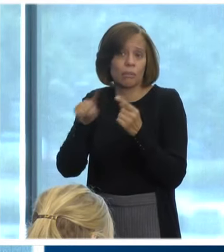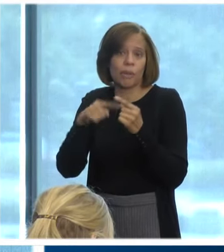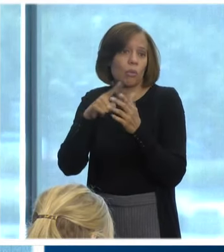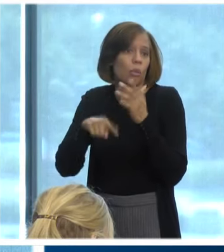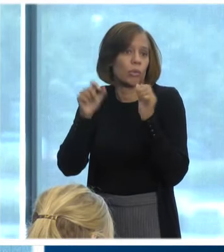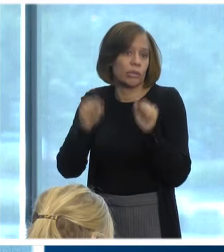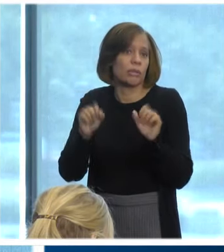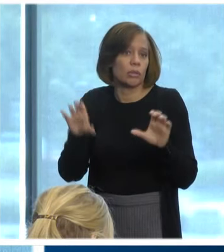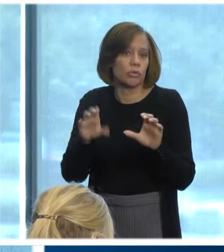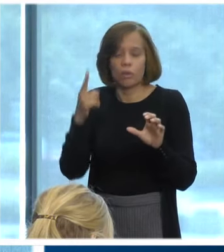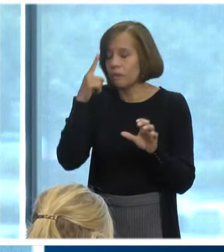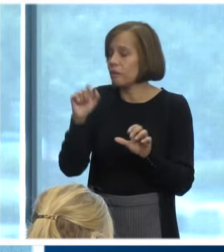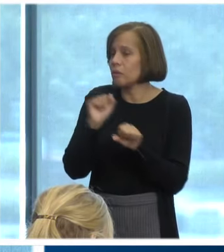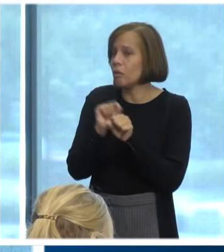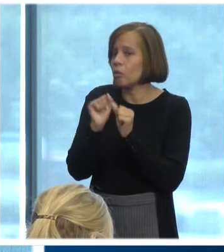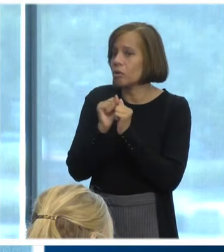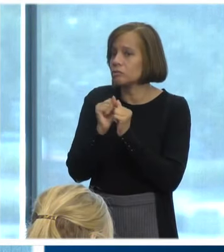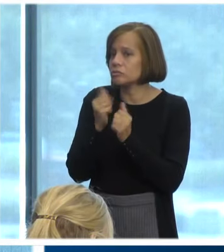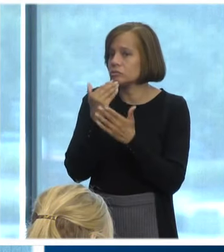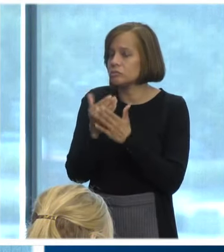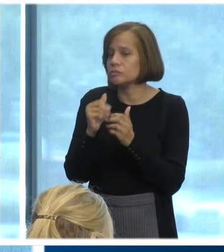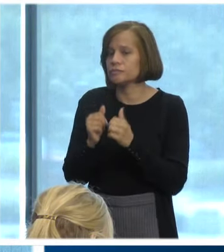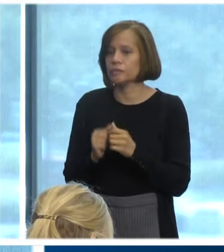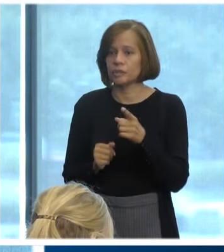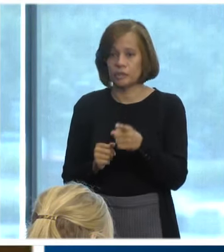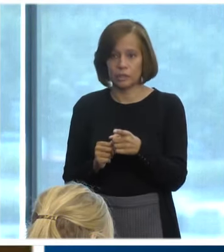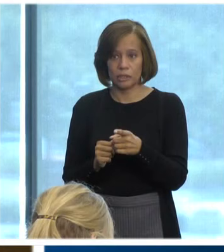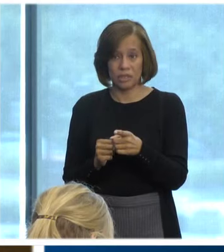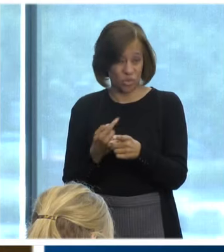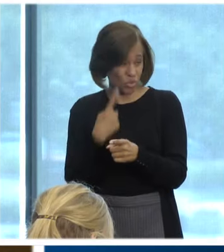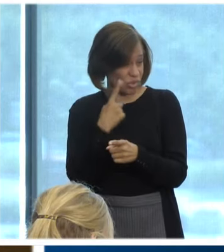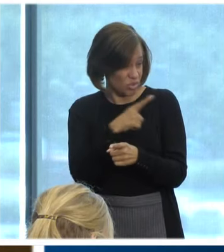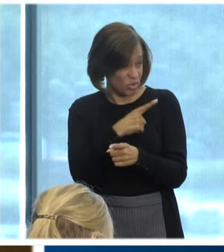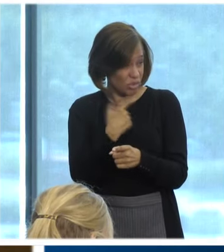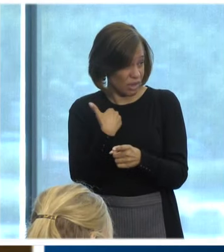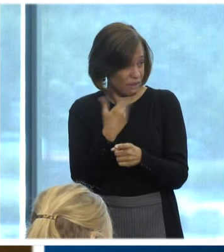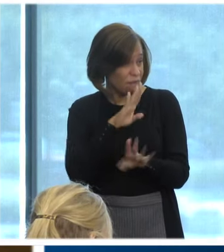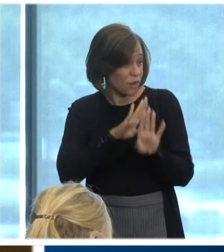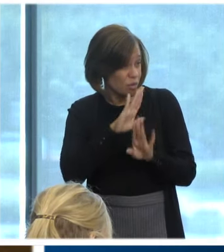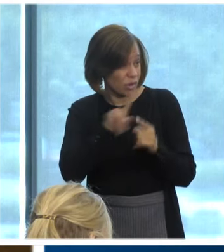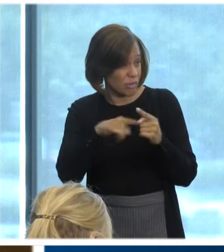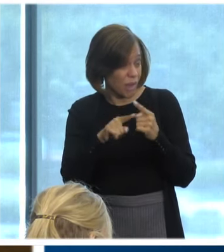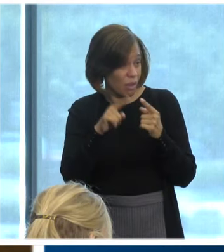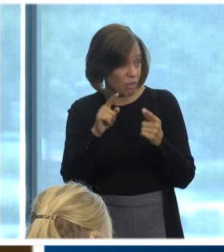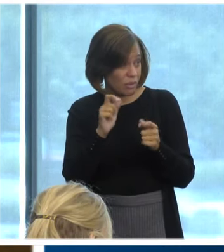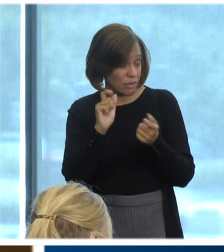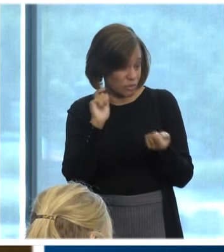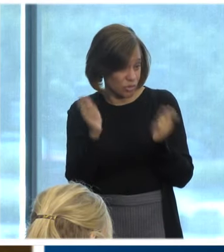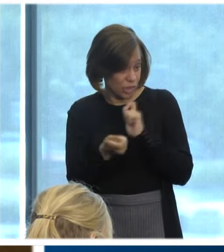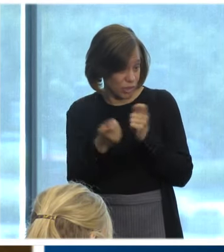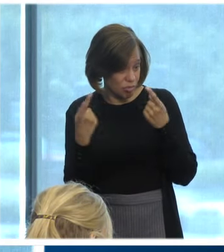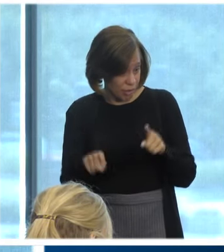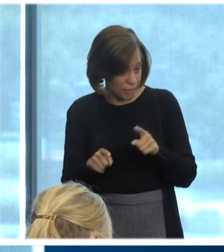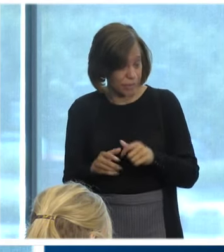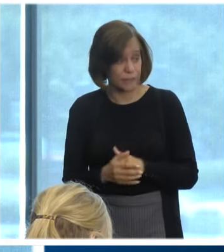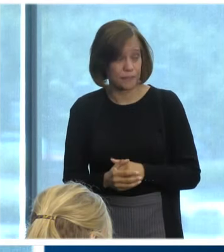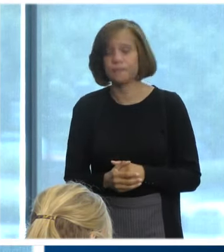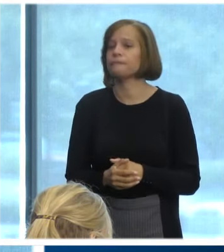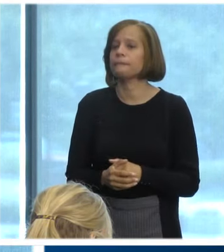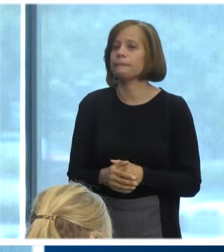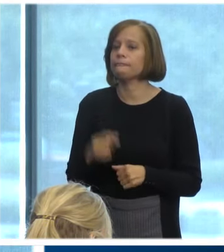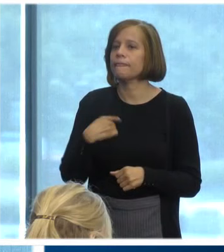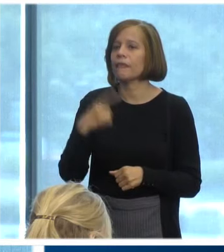that. And I think that works very well for us. Do you still hold on to any frustration about some of the reforms that are going forward? I think I made it